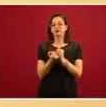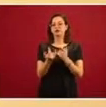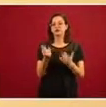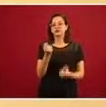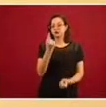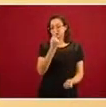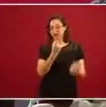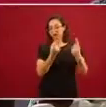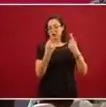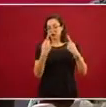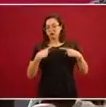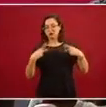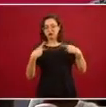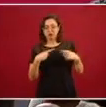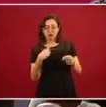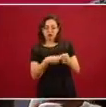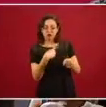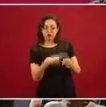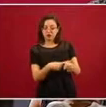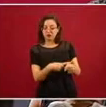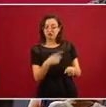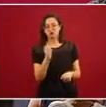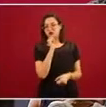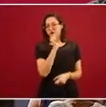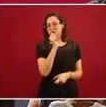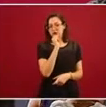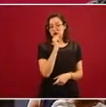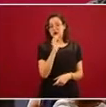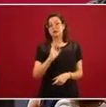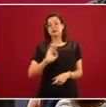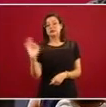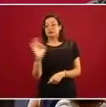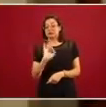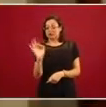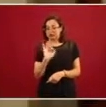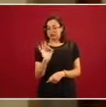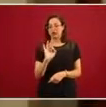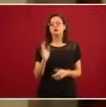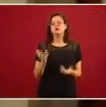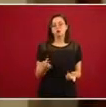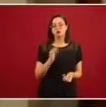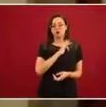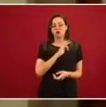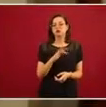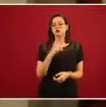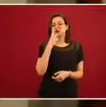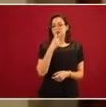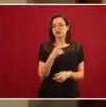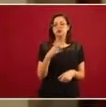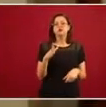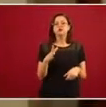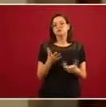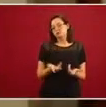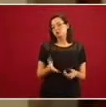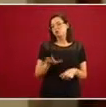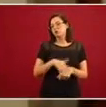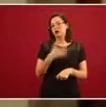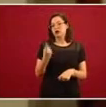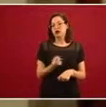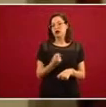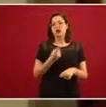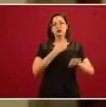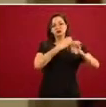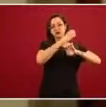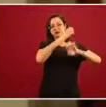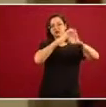6,875. We also have a different proportion, which is based or calculated on the basis of the amount of